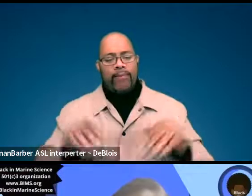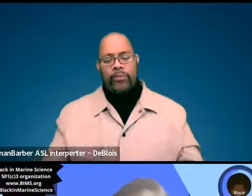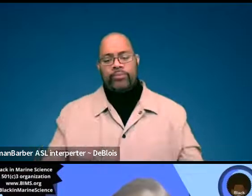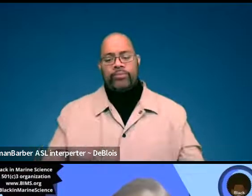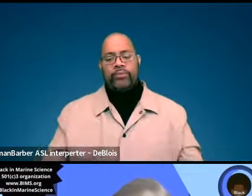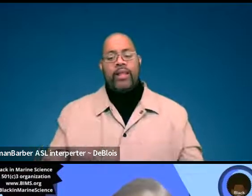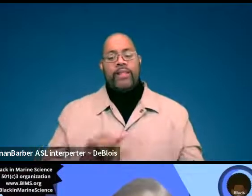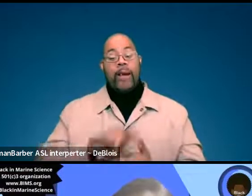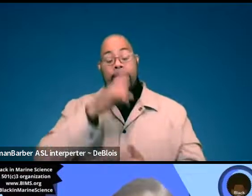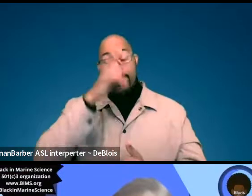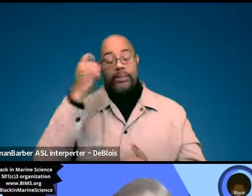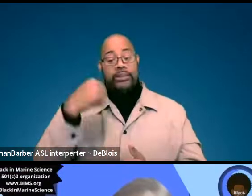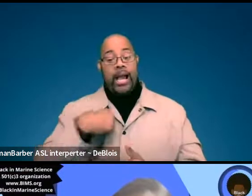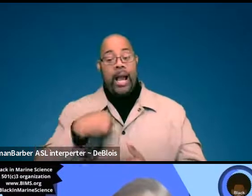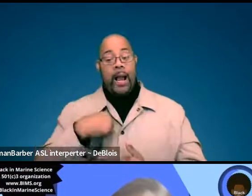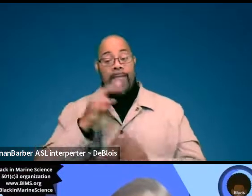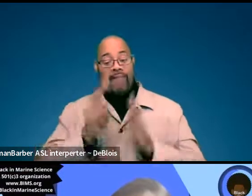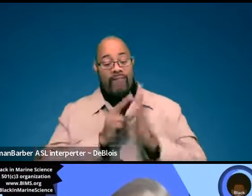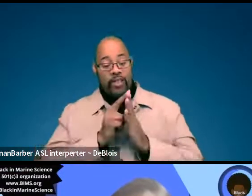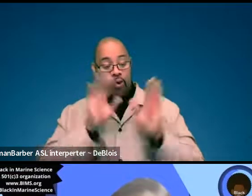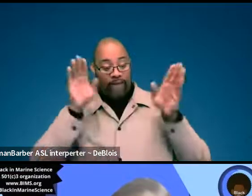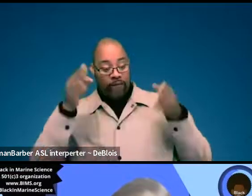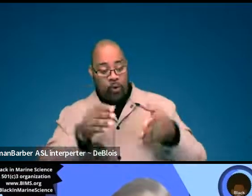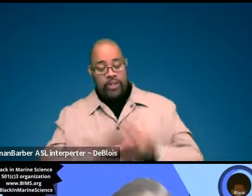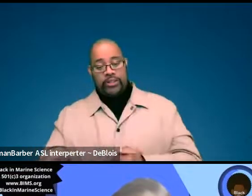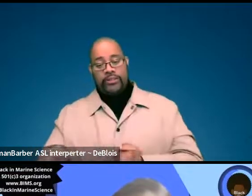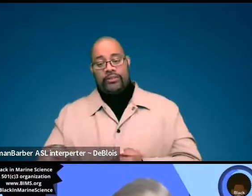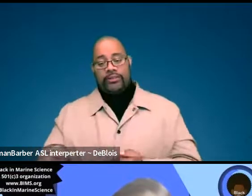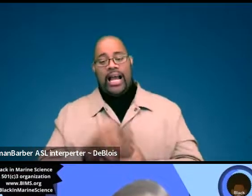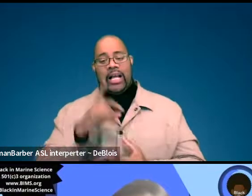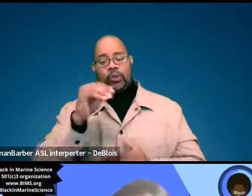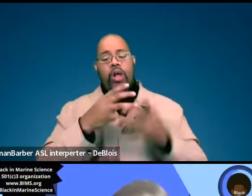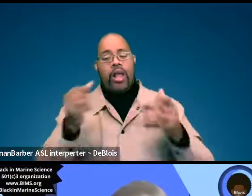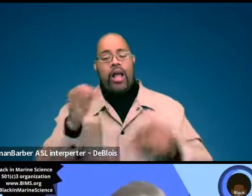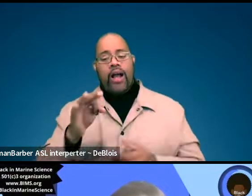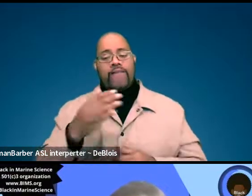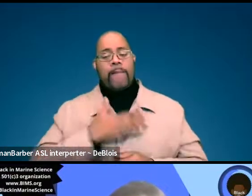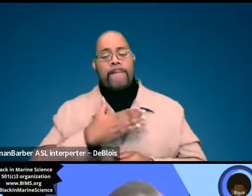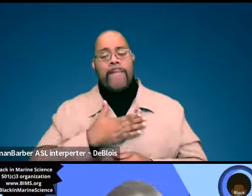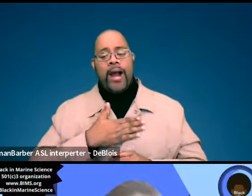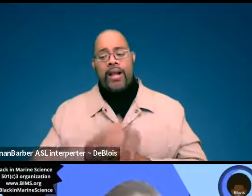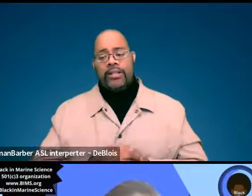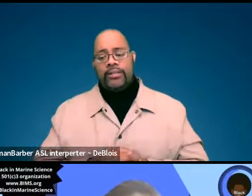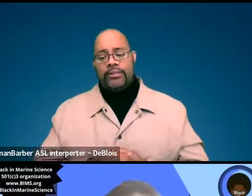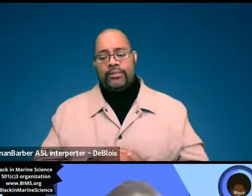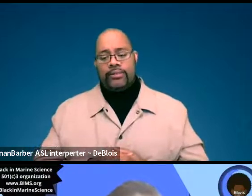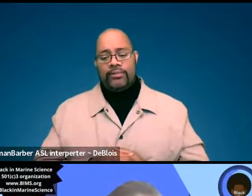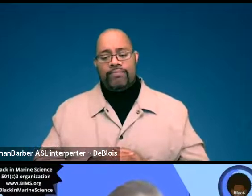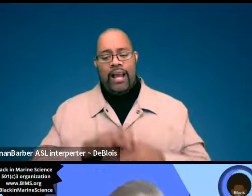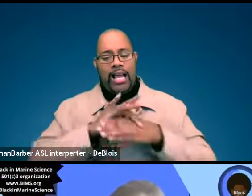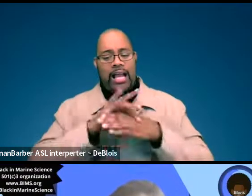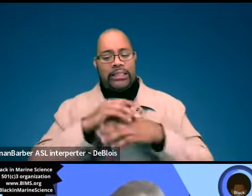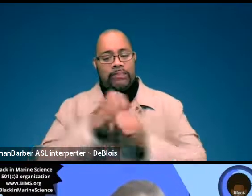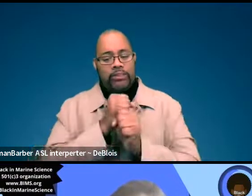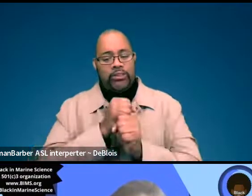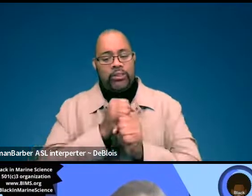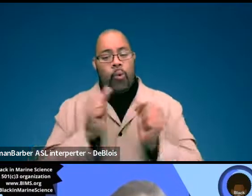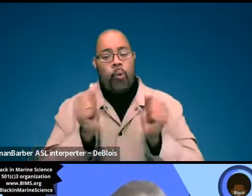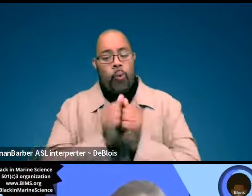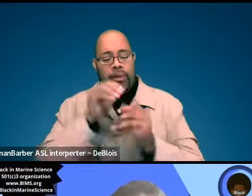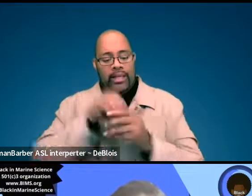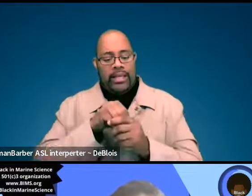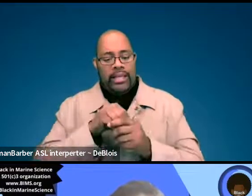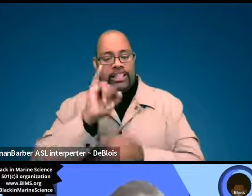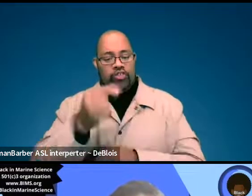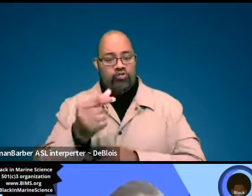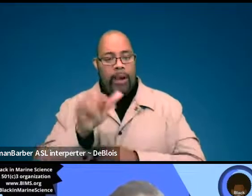Though because I'm video focused, I do a lot of my content creation within the